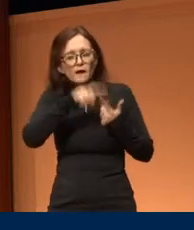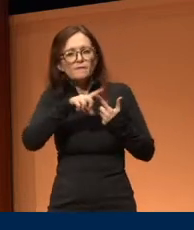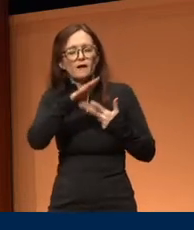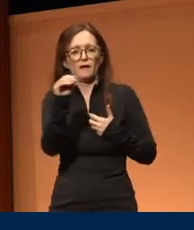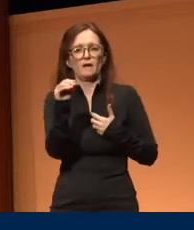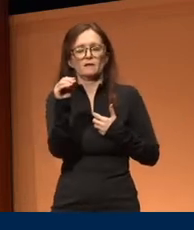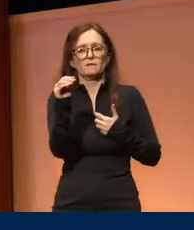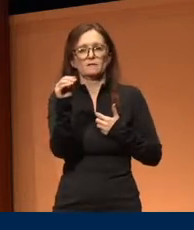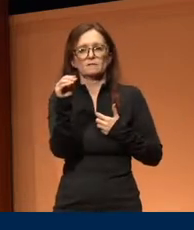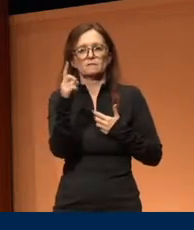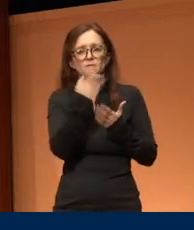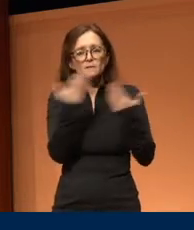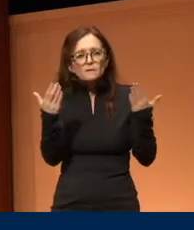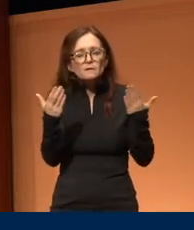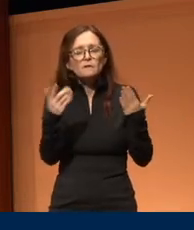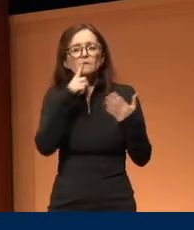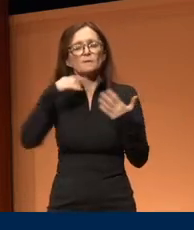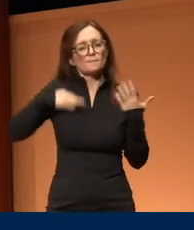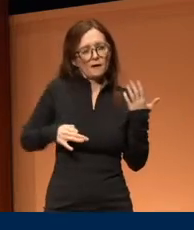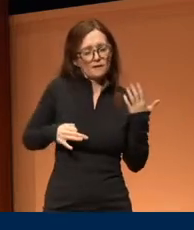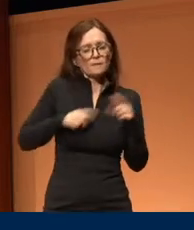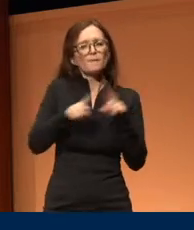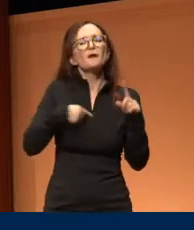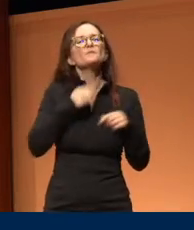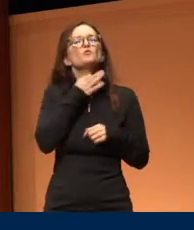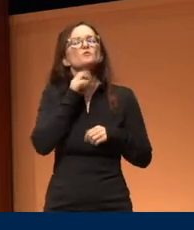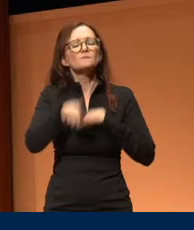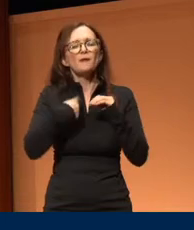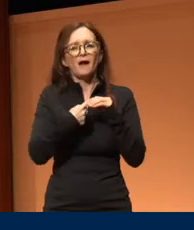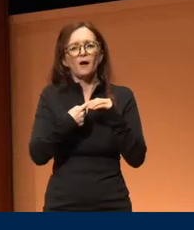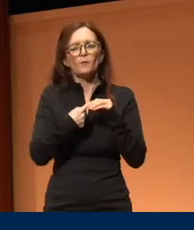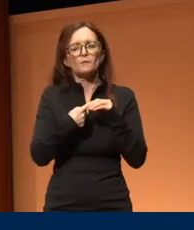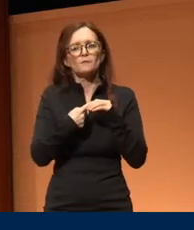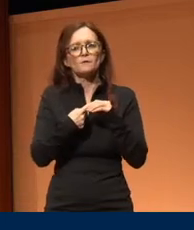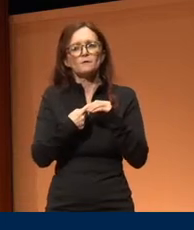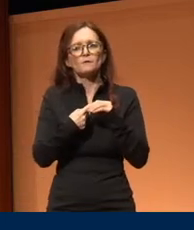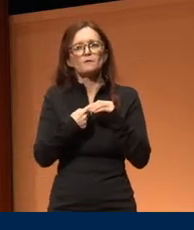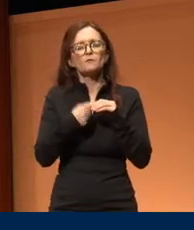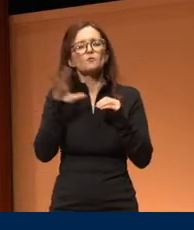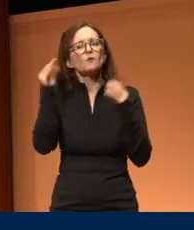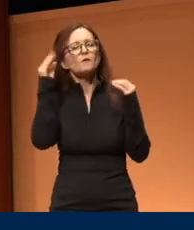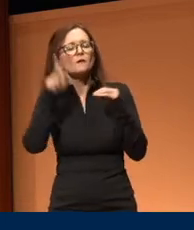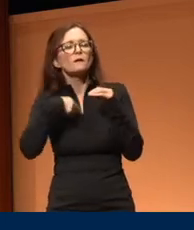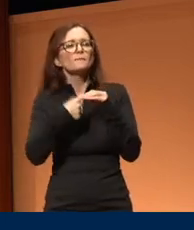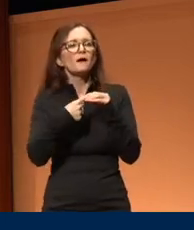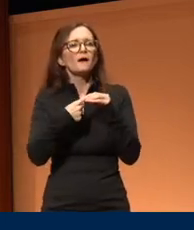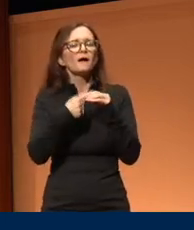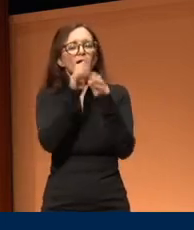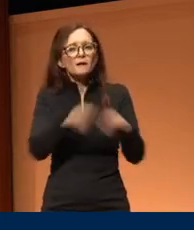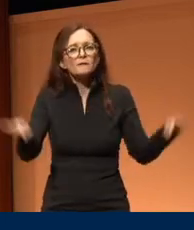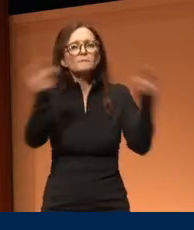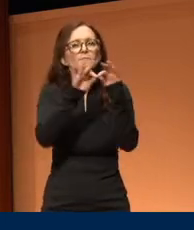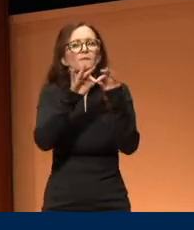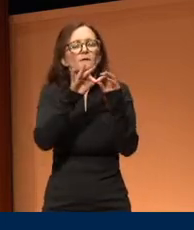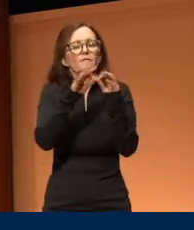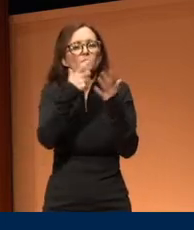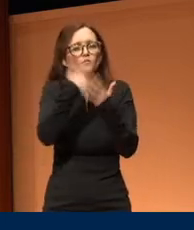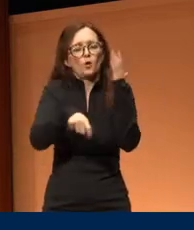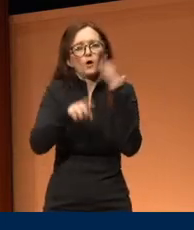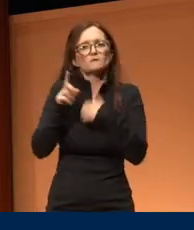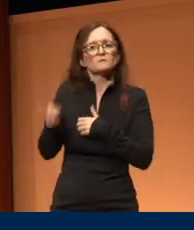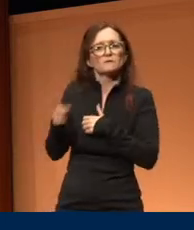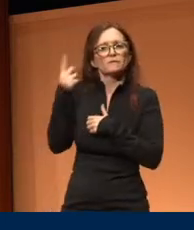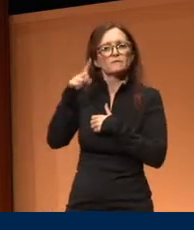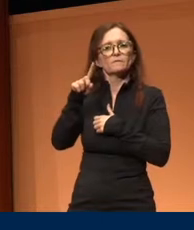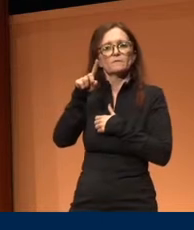is something that has epistemic benefits, but I'm curious about your thoughts on like a potential kind of epistemic cost